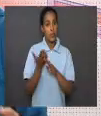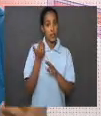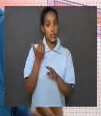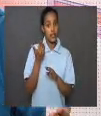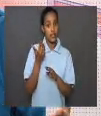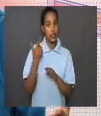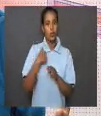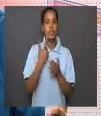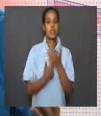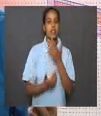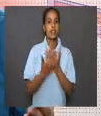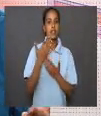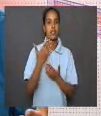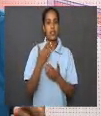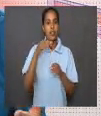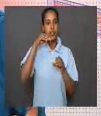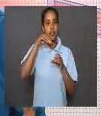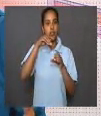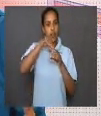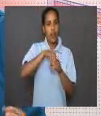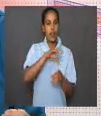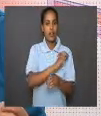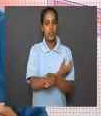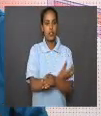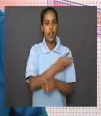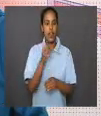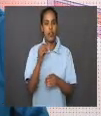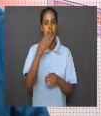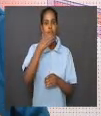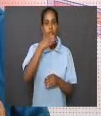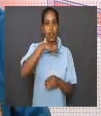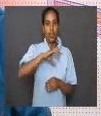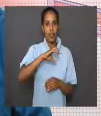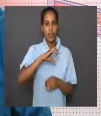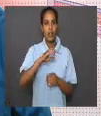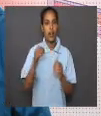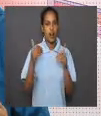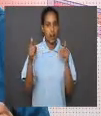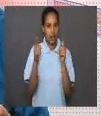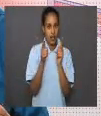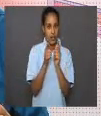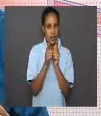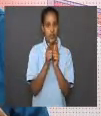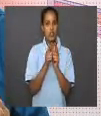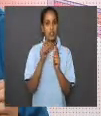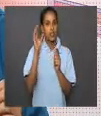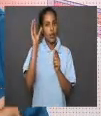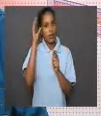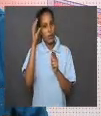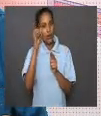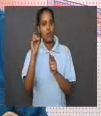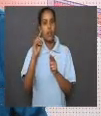Previously, we discussed internal energy and heat in relation to the concepts